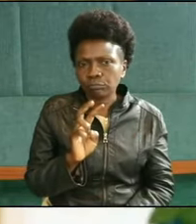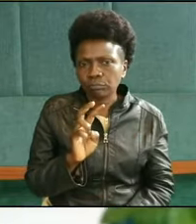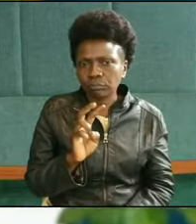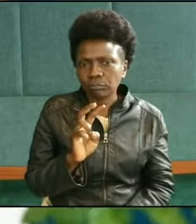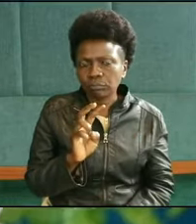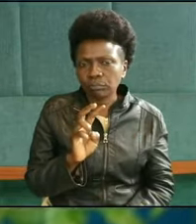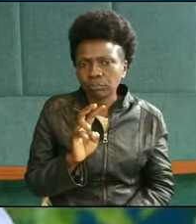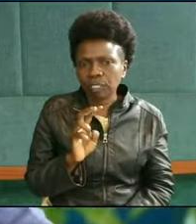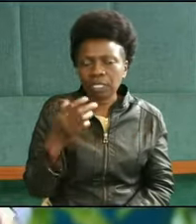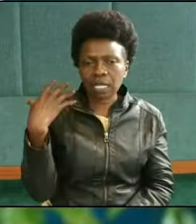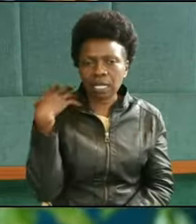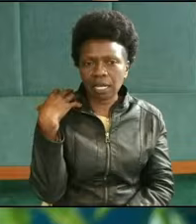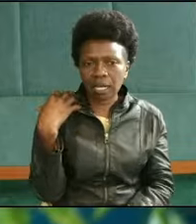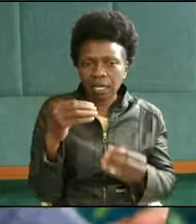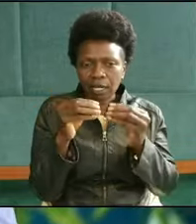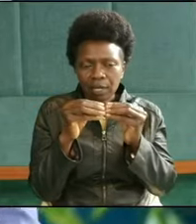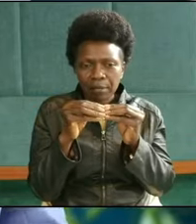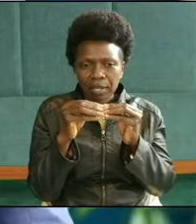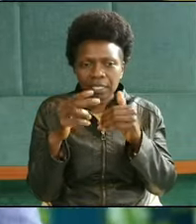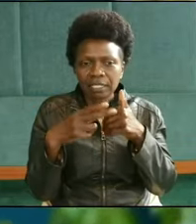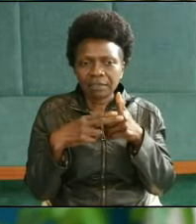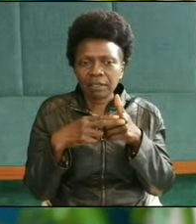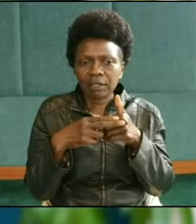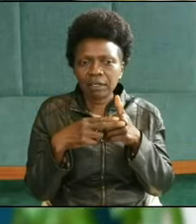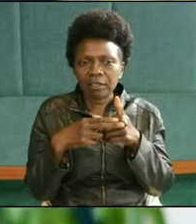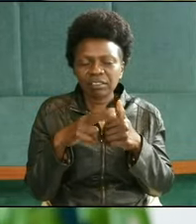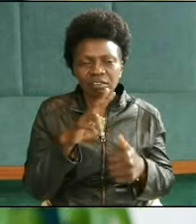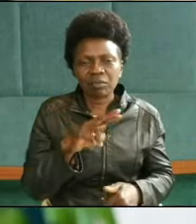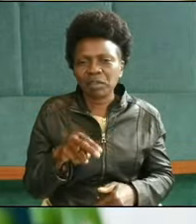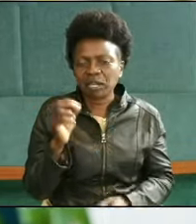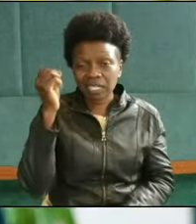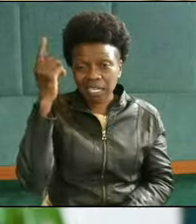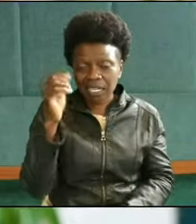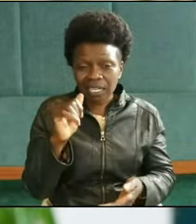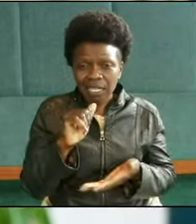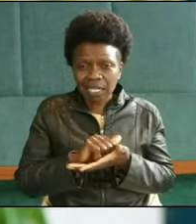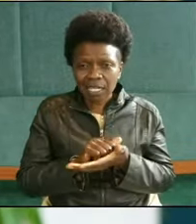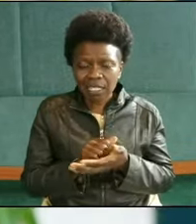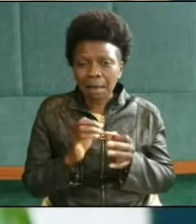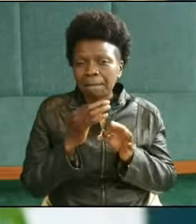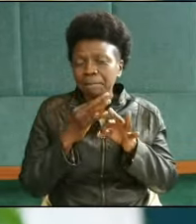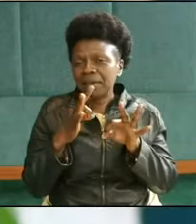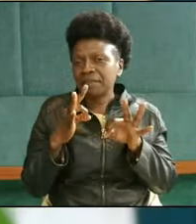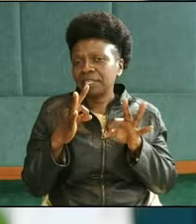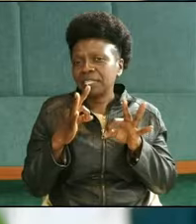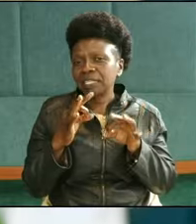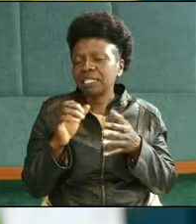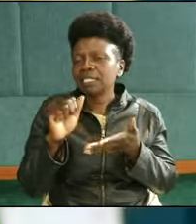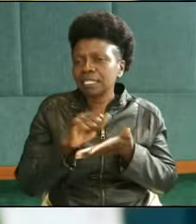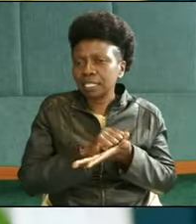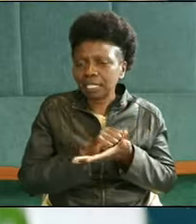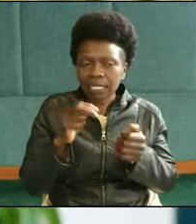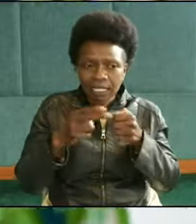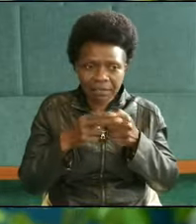number seven, obviously you understand that it is perfectly sealed.